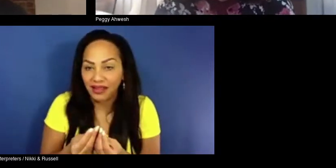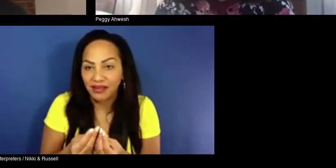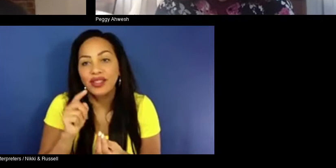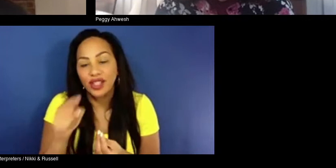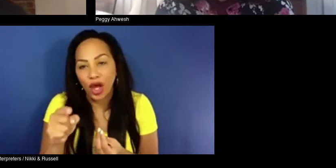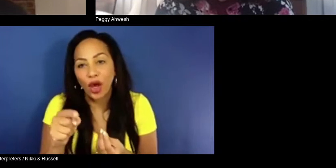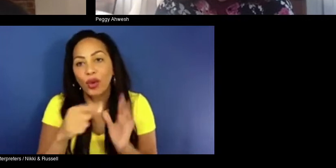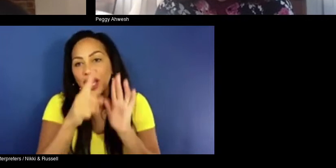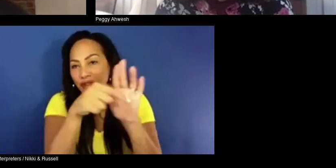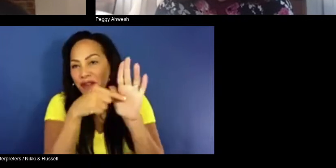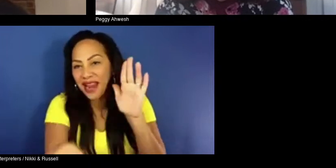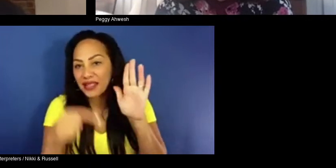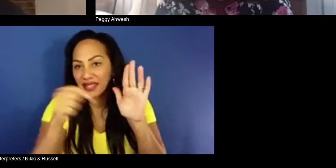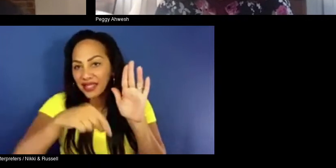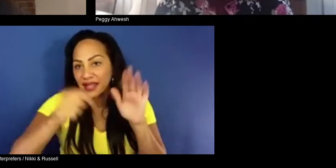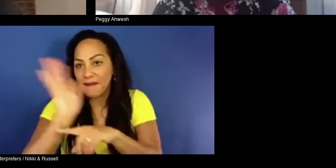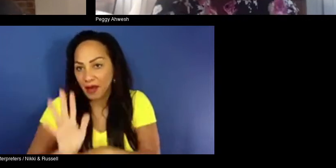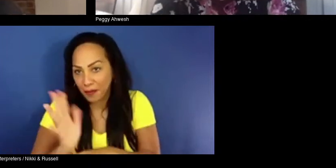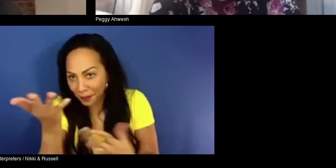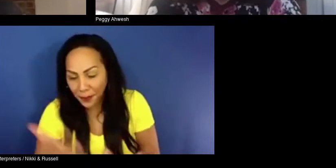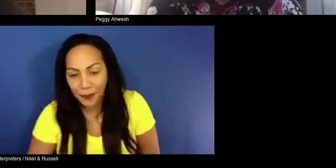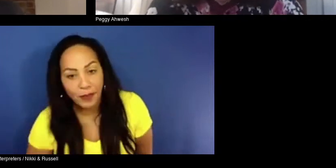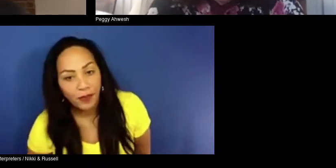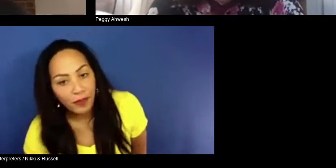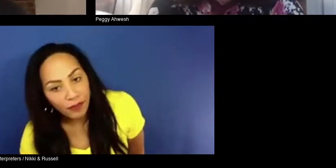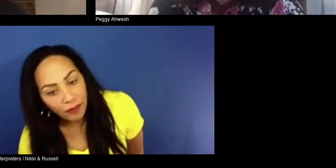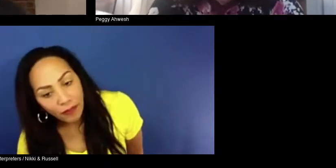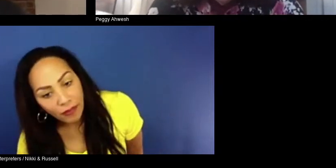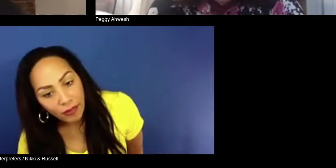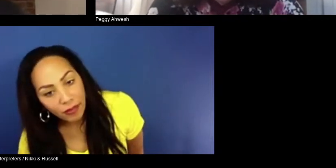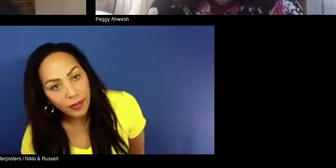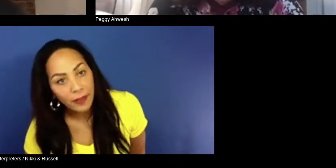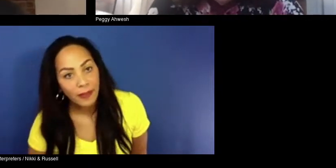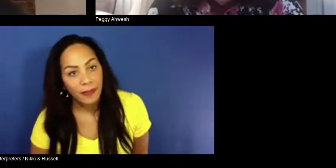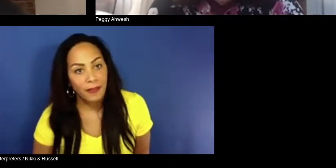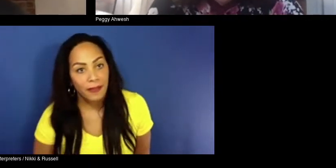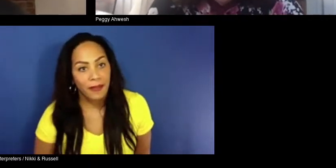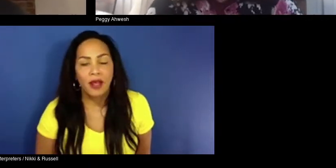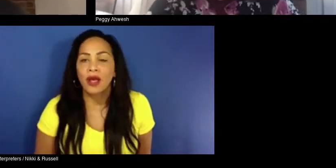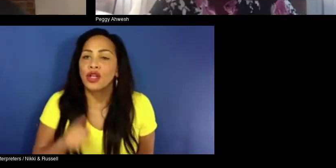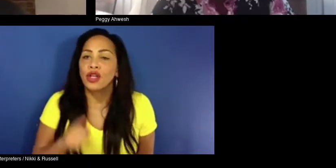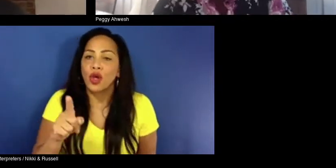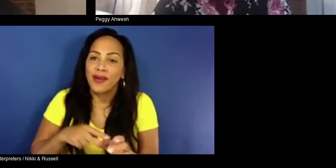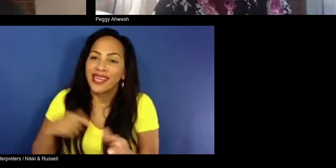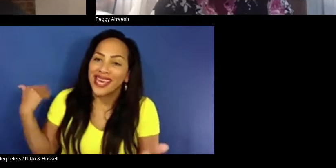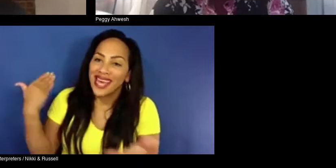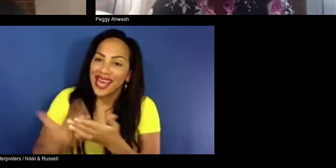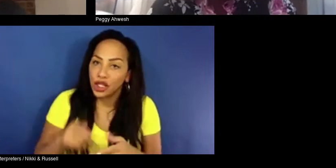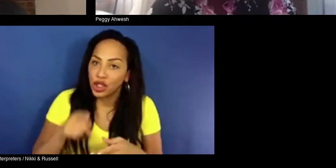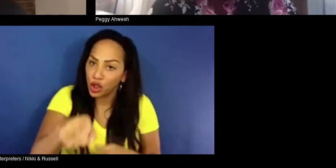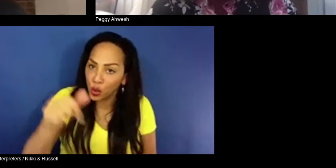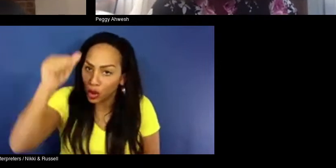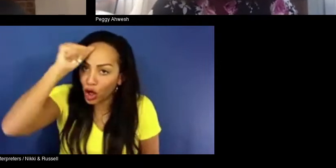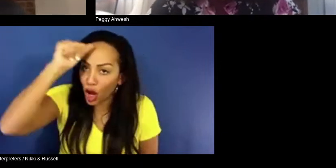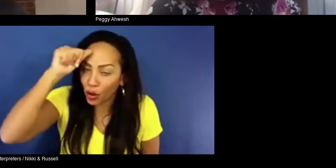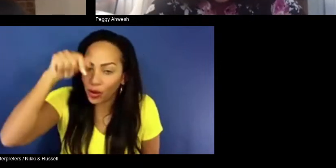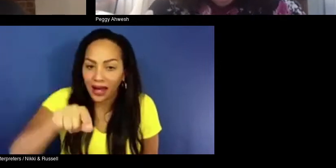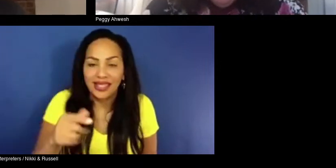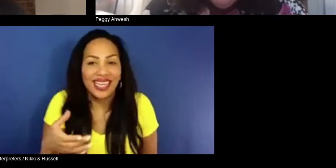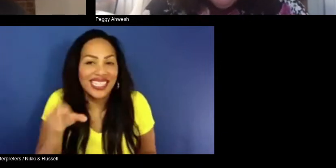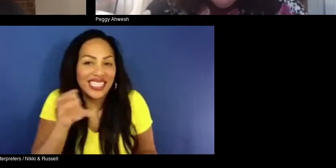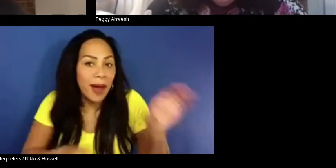You, for decades, were primarily known as an experimental filmmaker and still are. And then